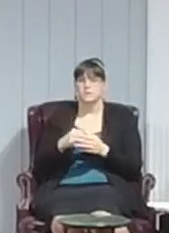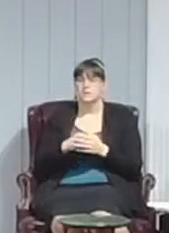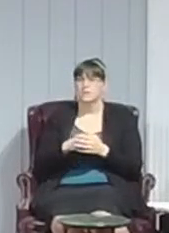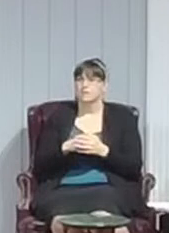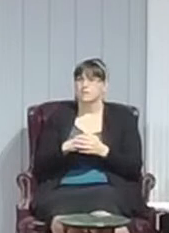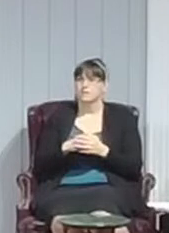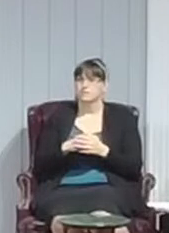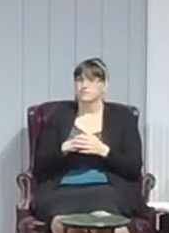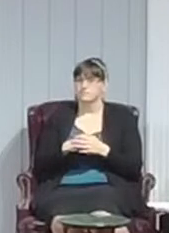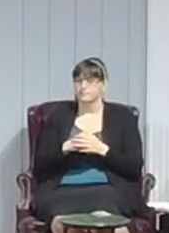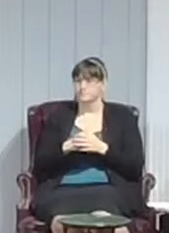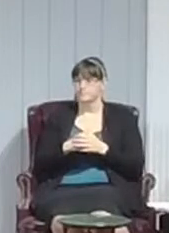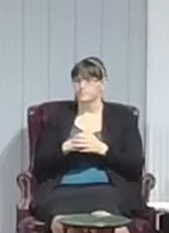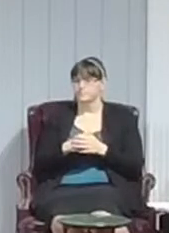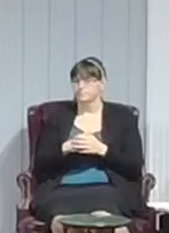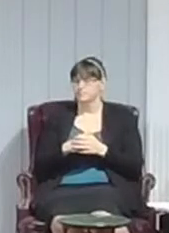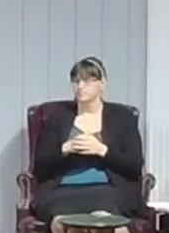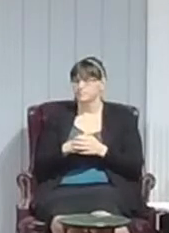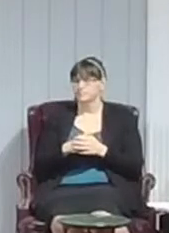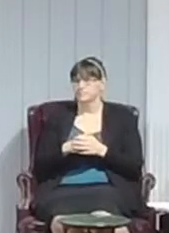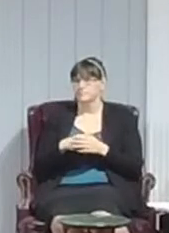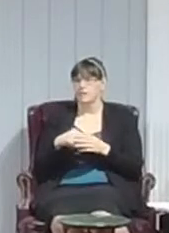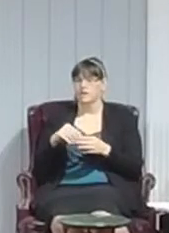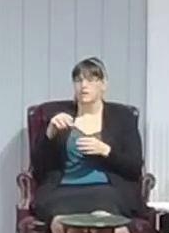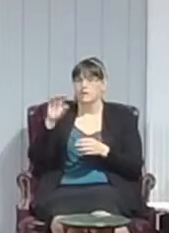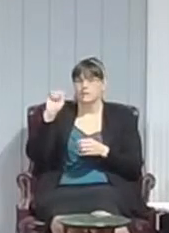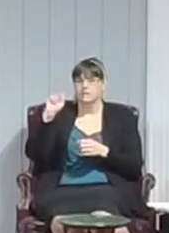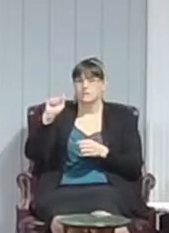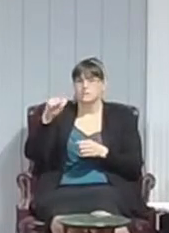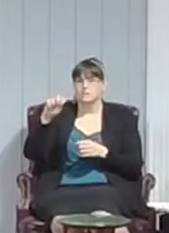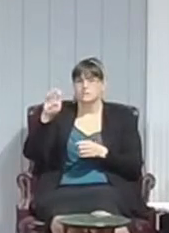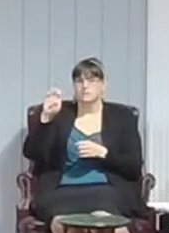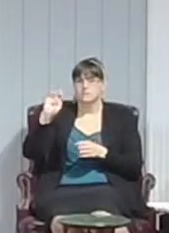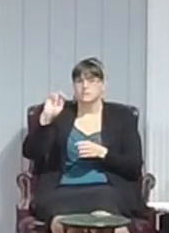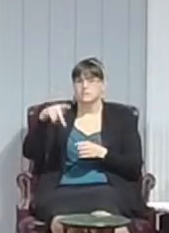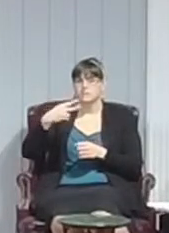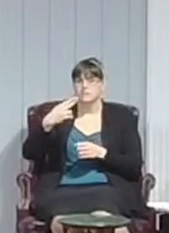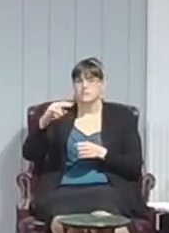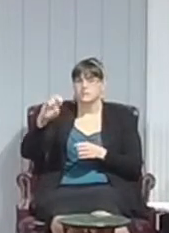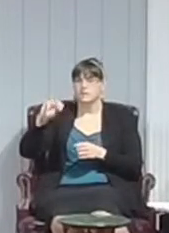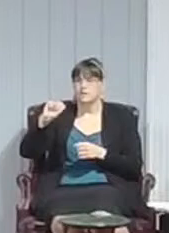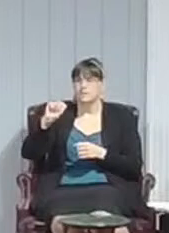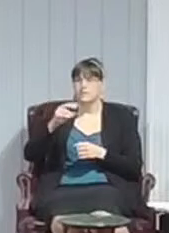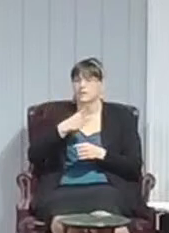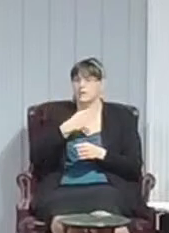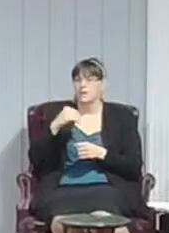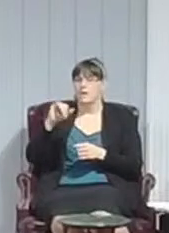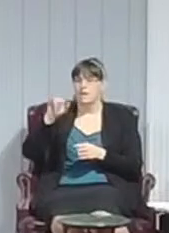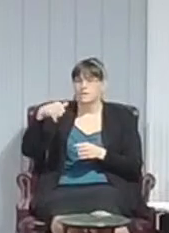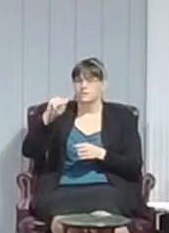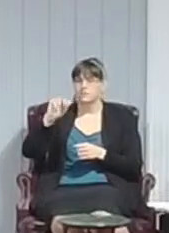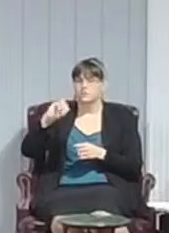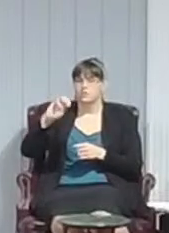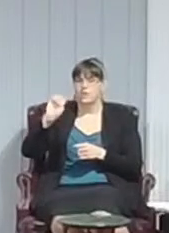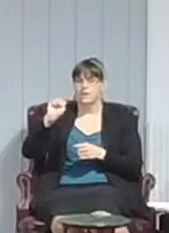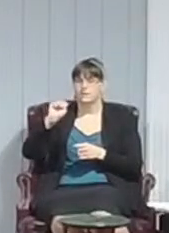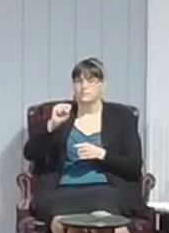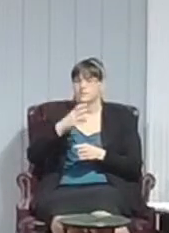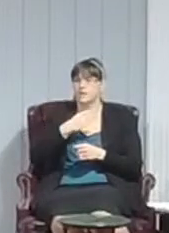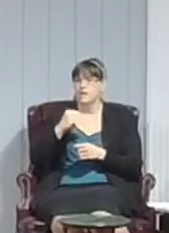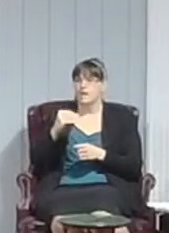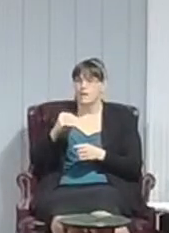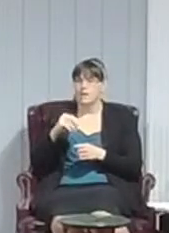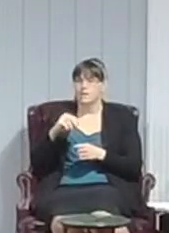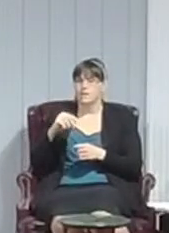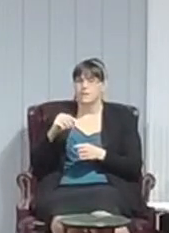little bit longer than that. Then we do know that Stephen was stoned to death, and James was beheaded, and we do know that